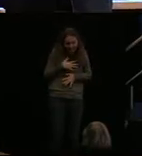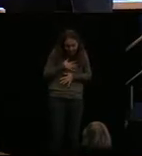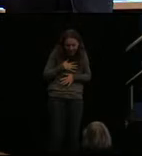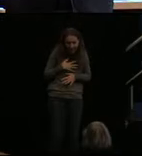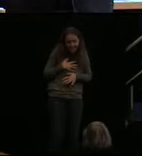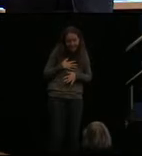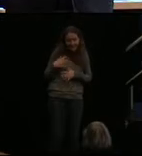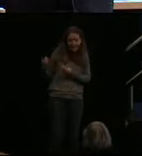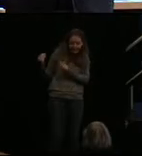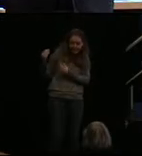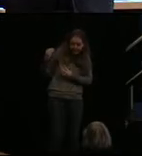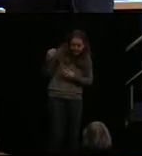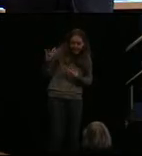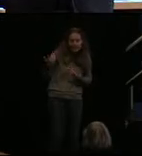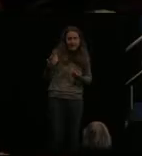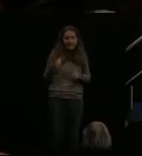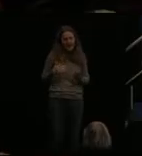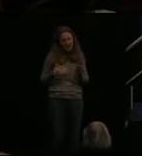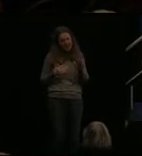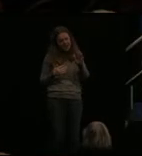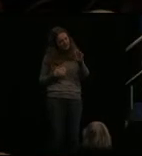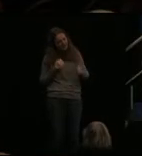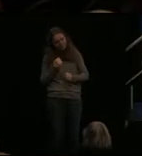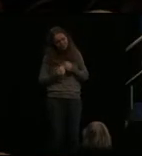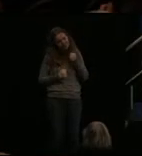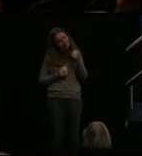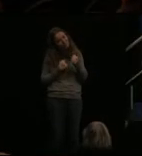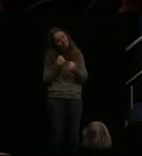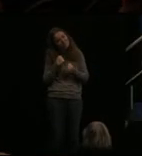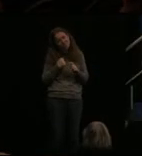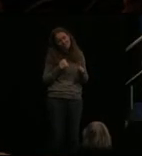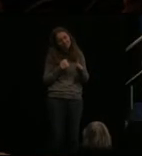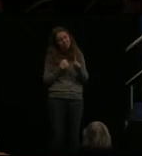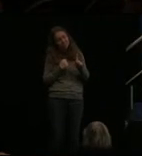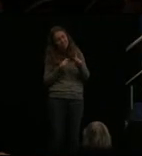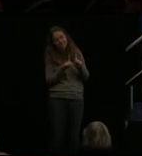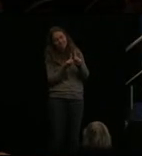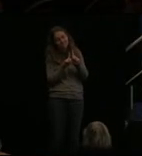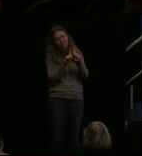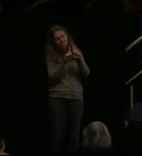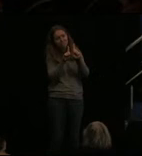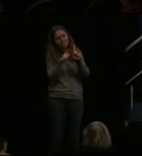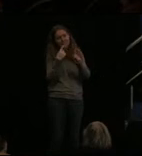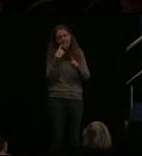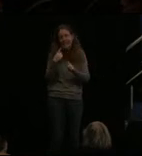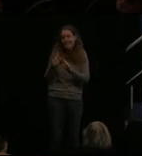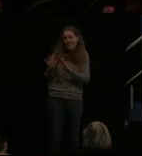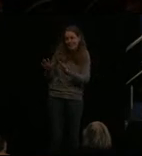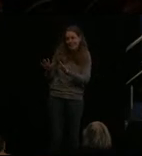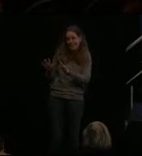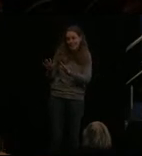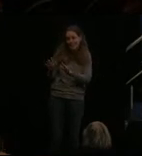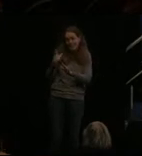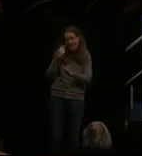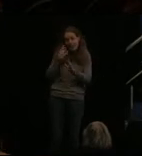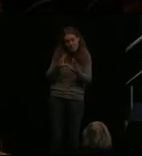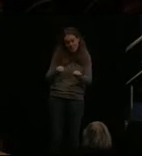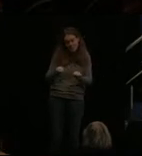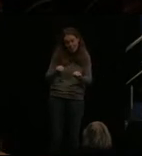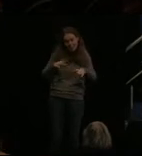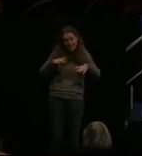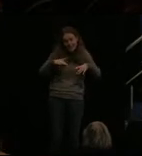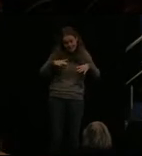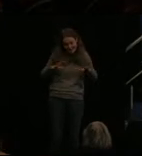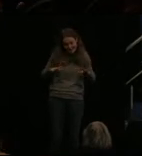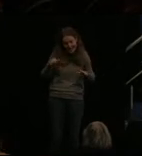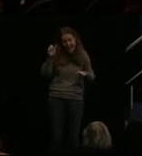And we were going up this hill, and I said, Jono, I said, can we just stop, take a break?